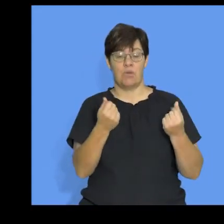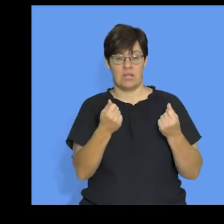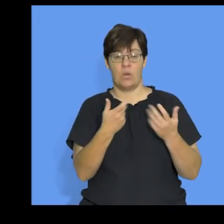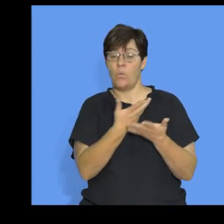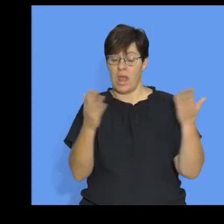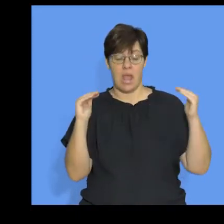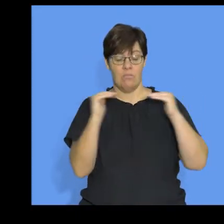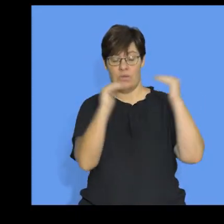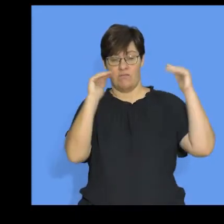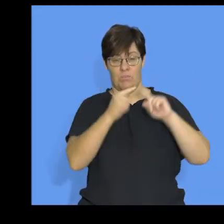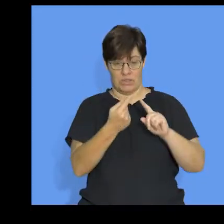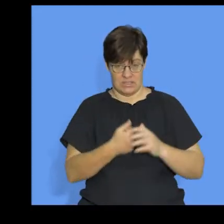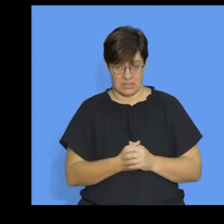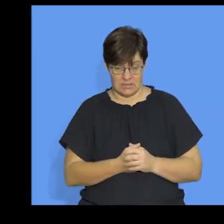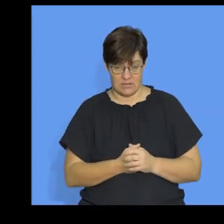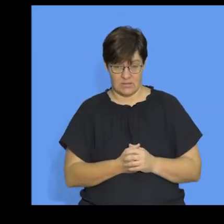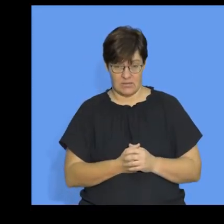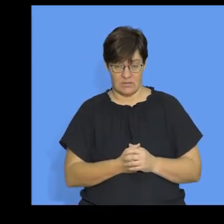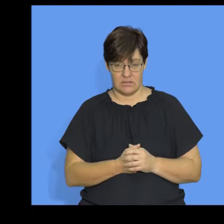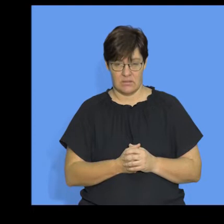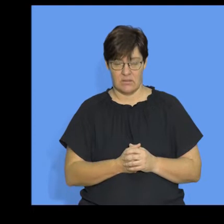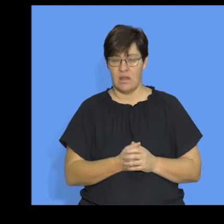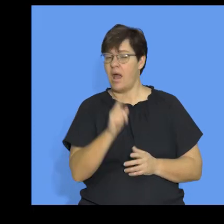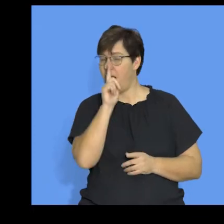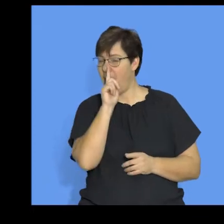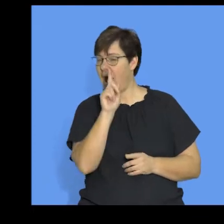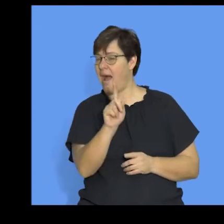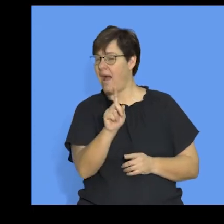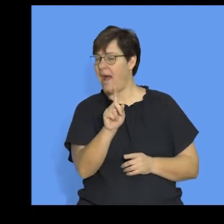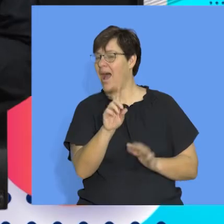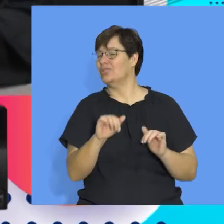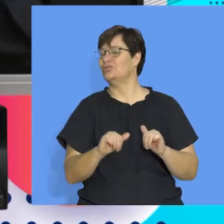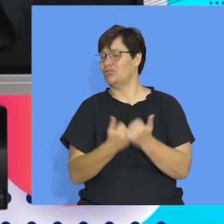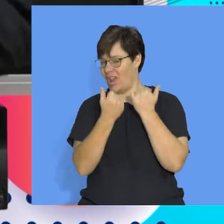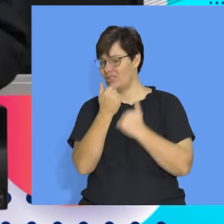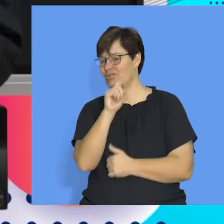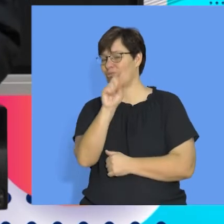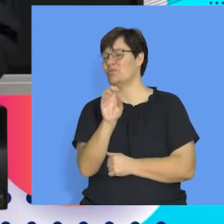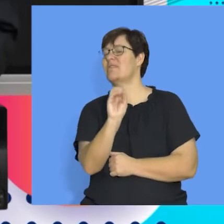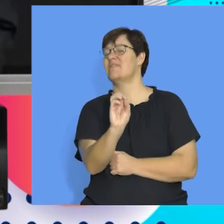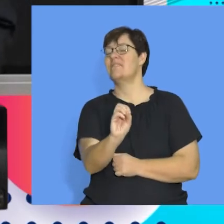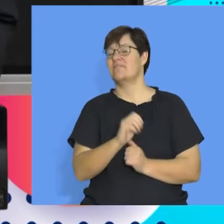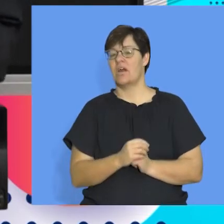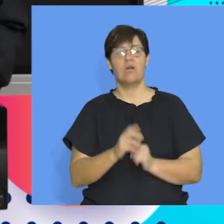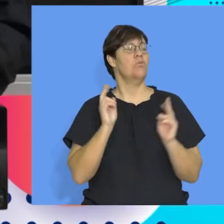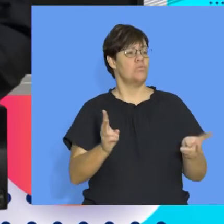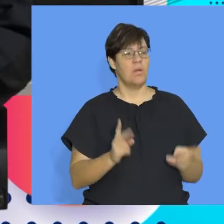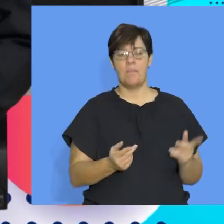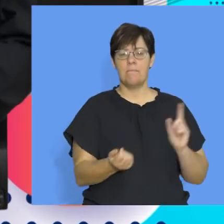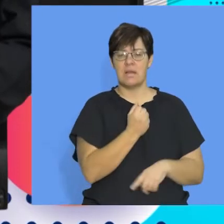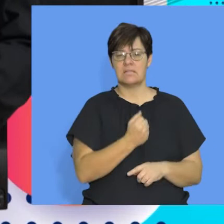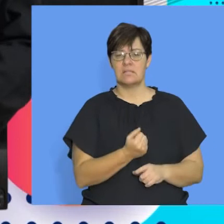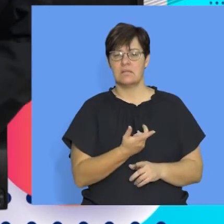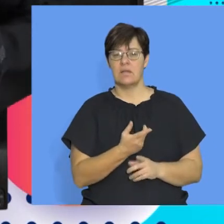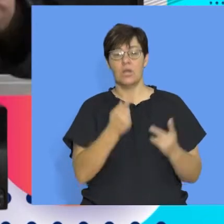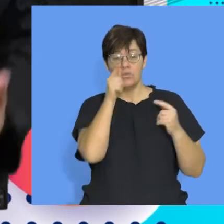point? Notice a twist or a challenge in this question. You normally ask to calculate the break-even